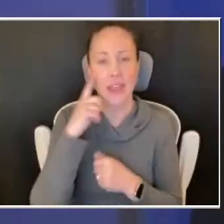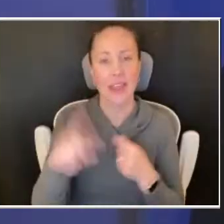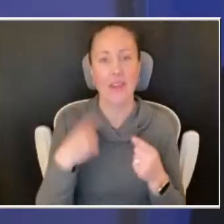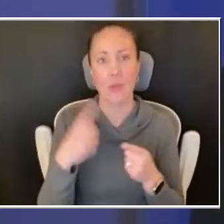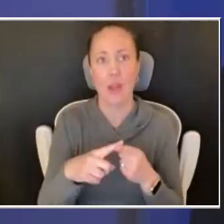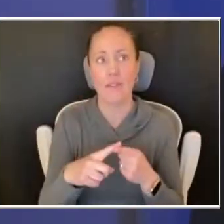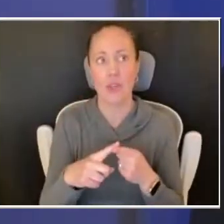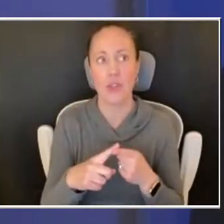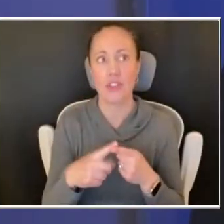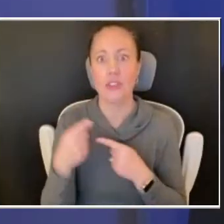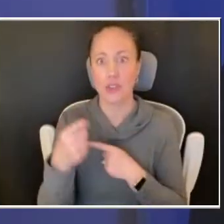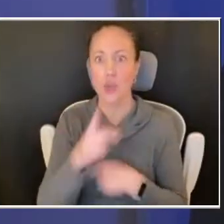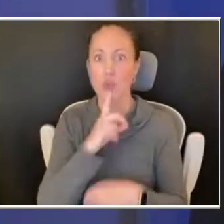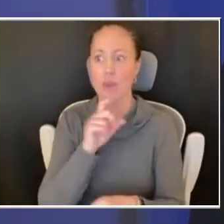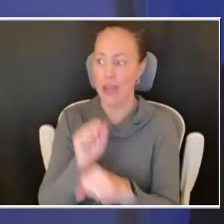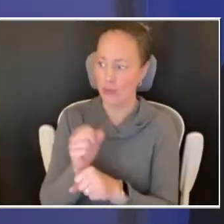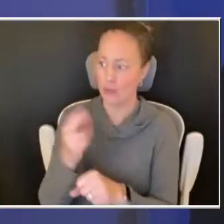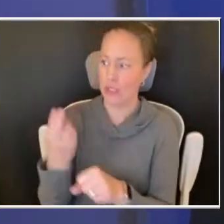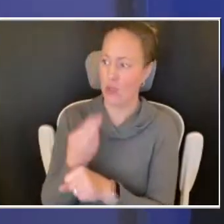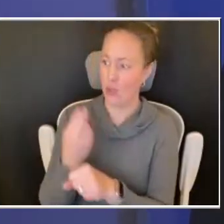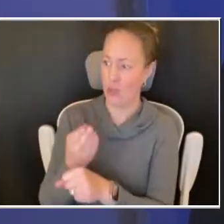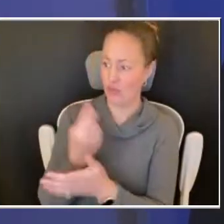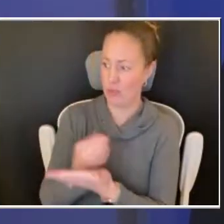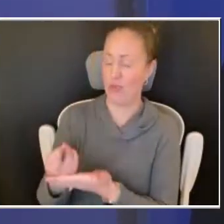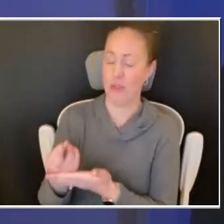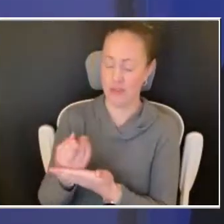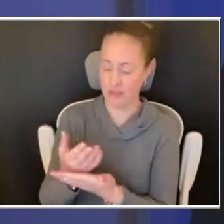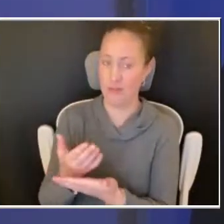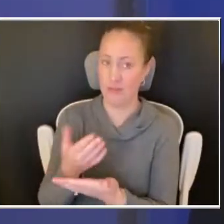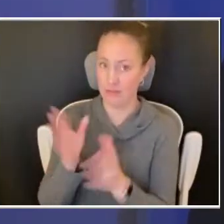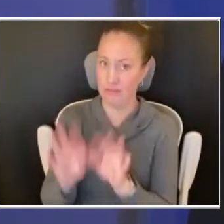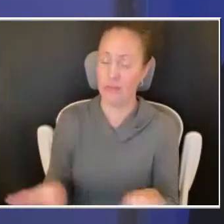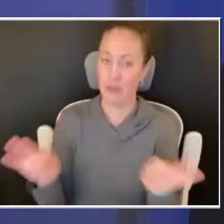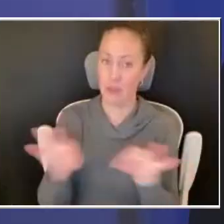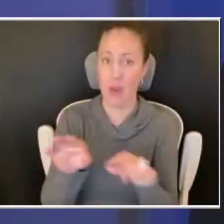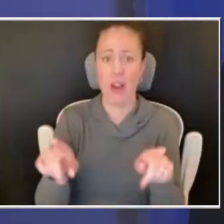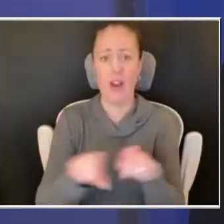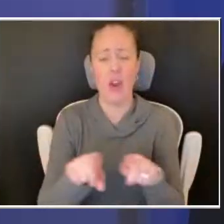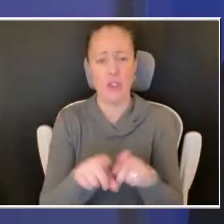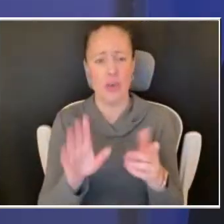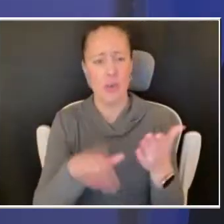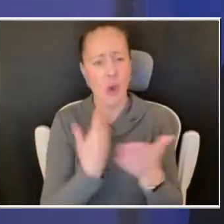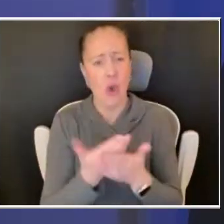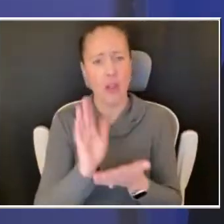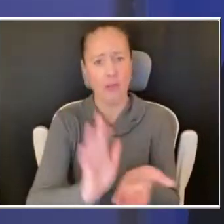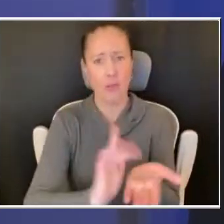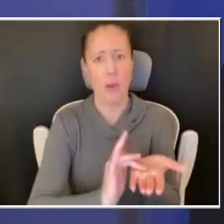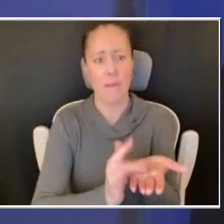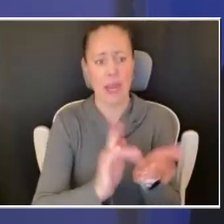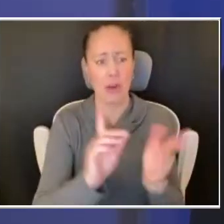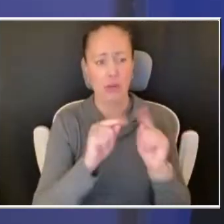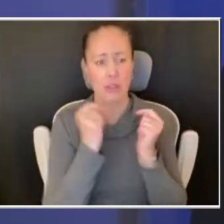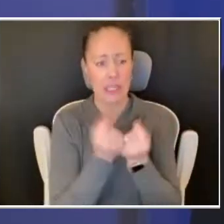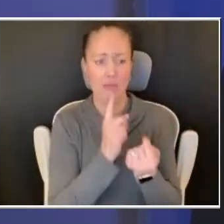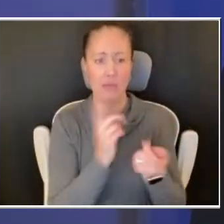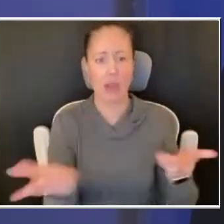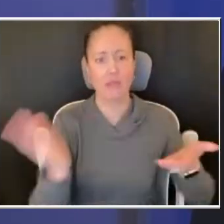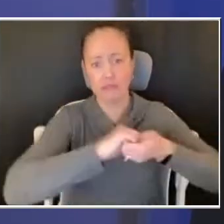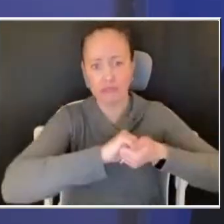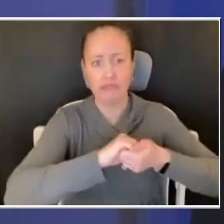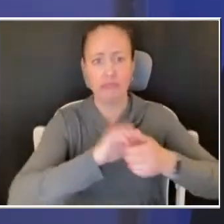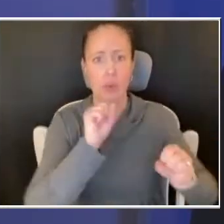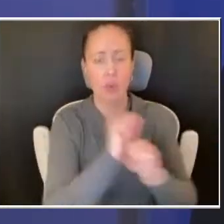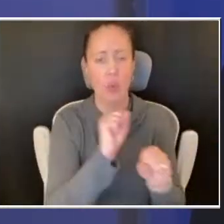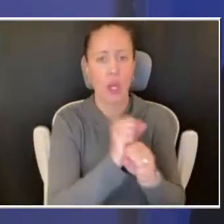for those resources, and then partnering with all of your medical personnel, I think that is the thing